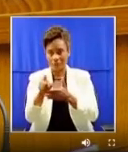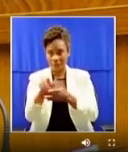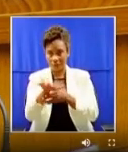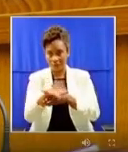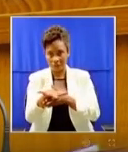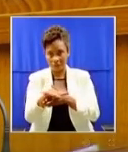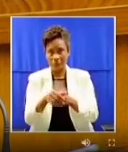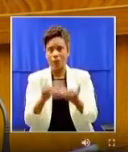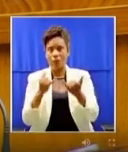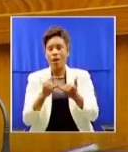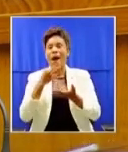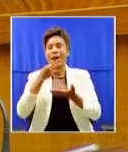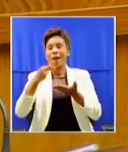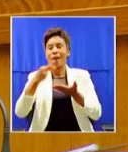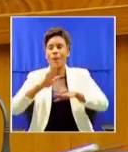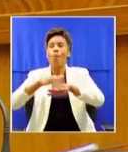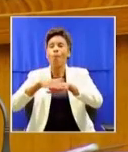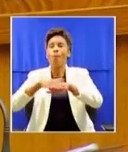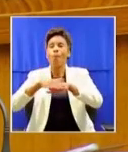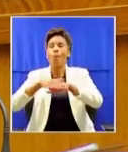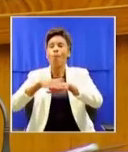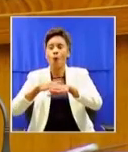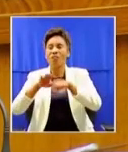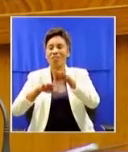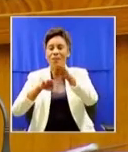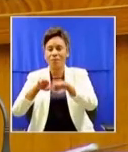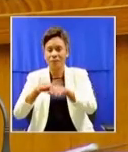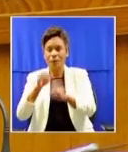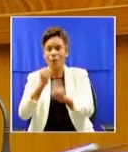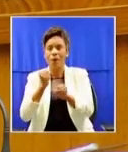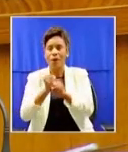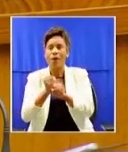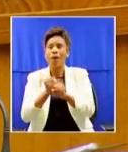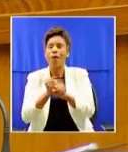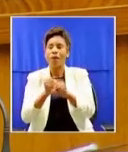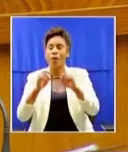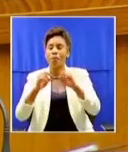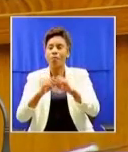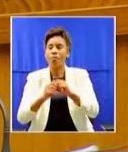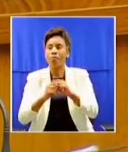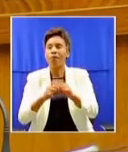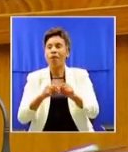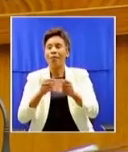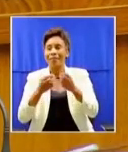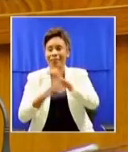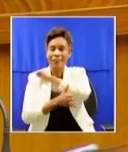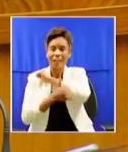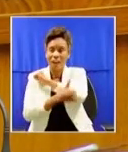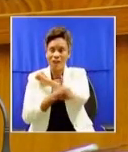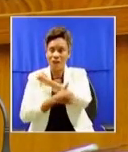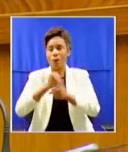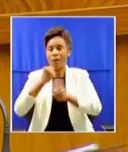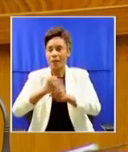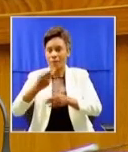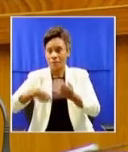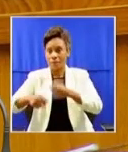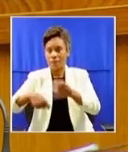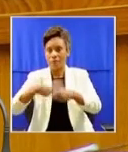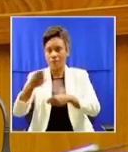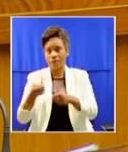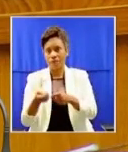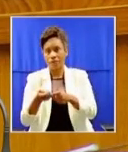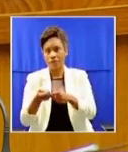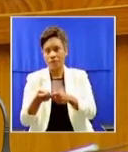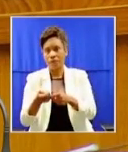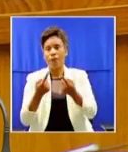steps to make cross-border business easier, including inward listings, loop structures, and corporate